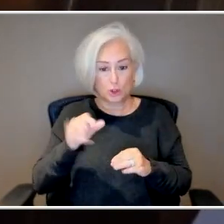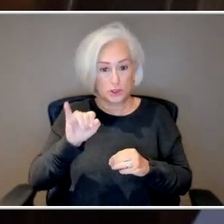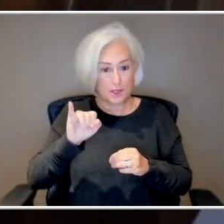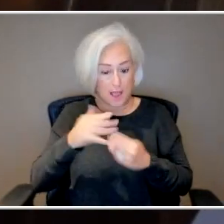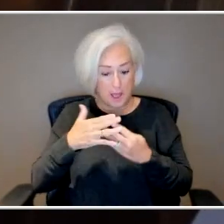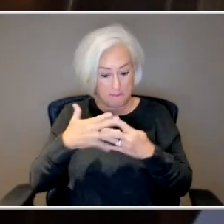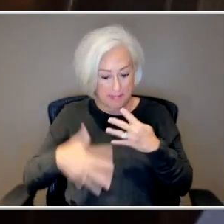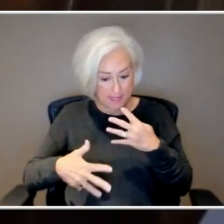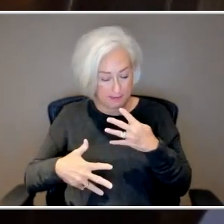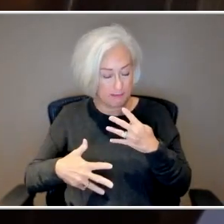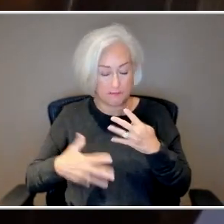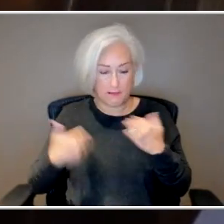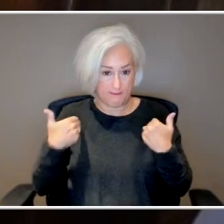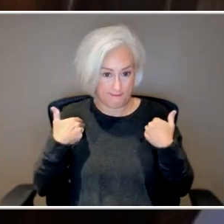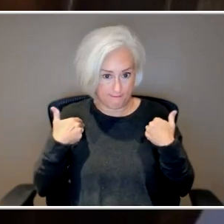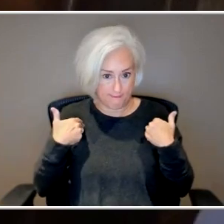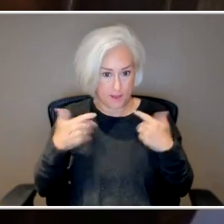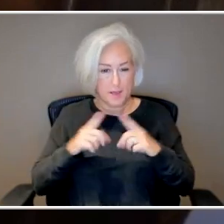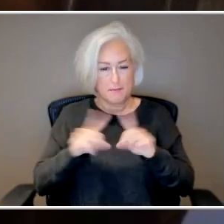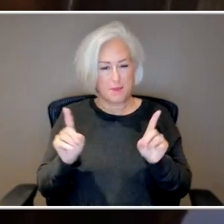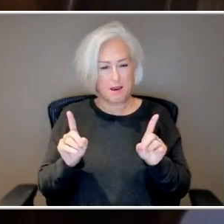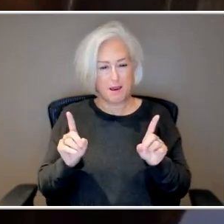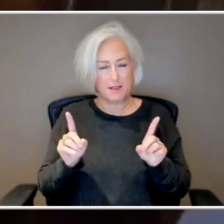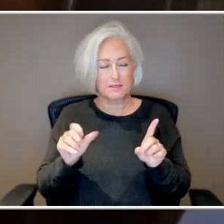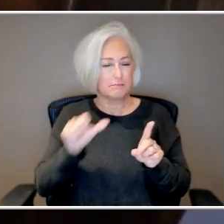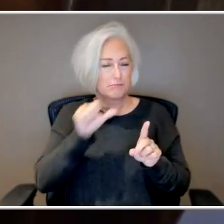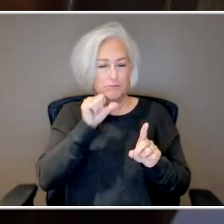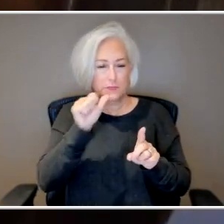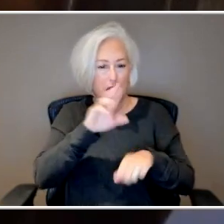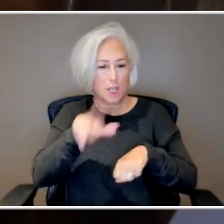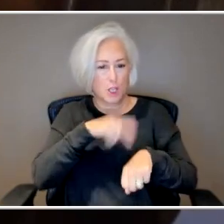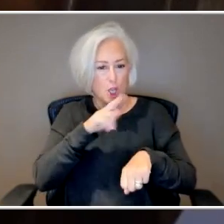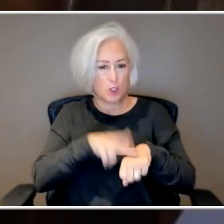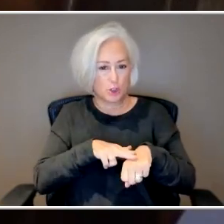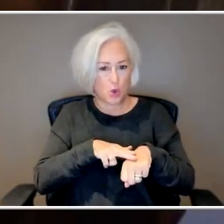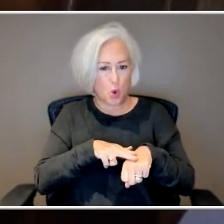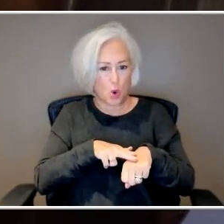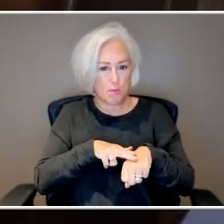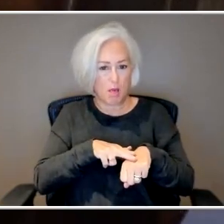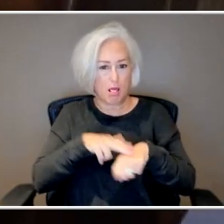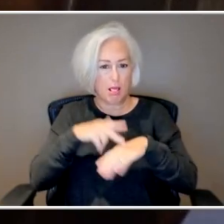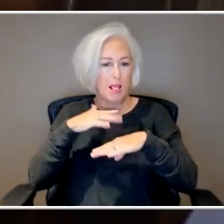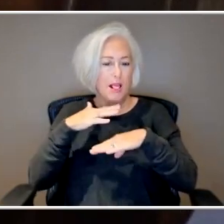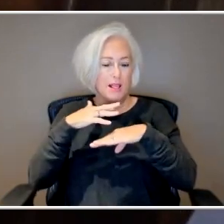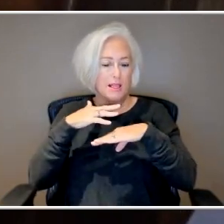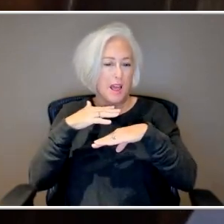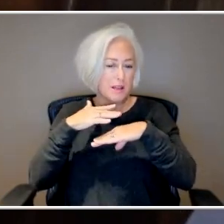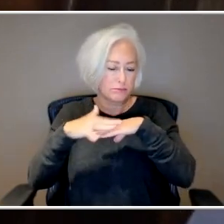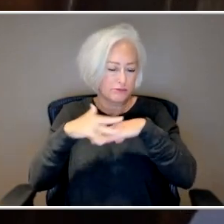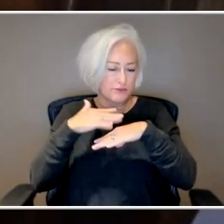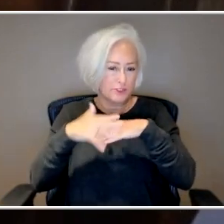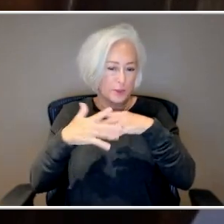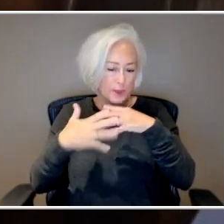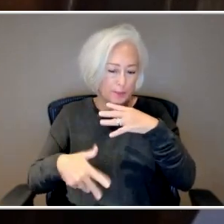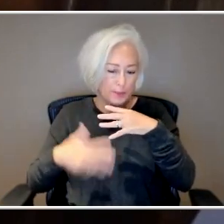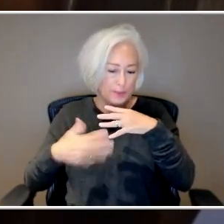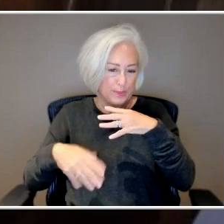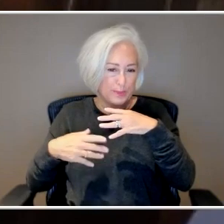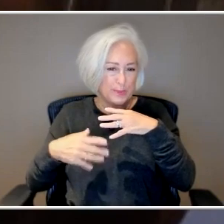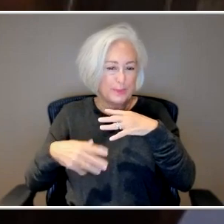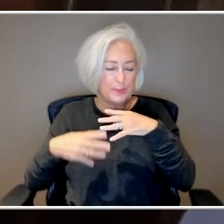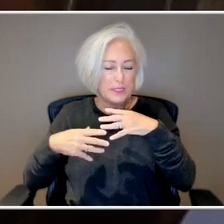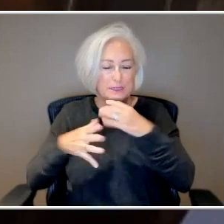was an abnormal, obviously liquidy. And I'd been through this before, very young, and I